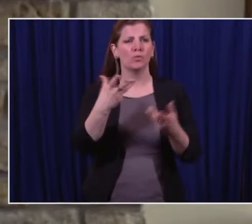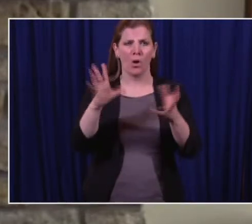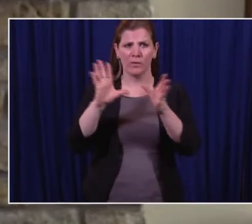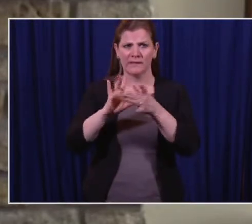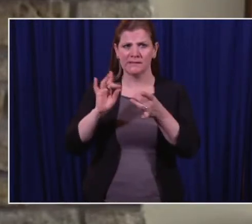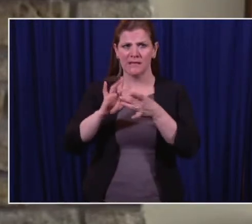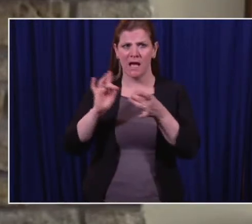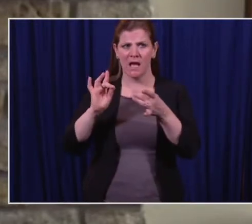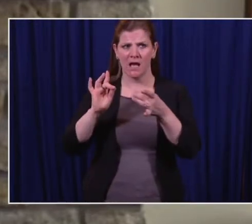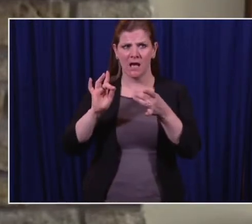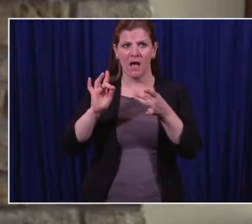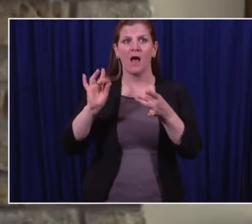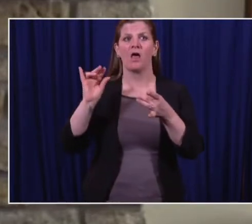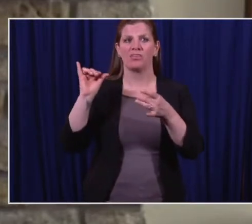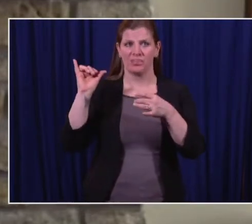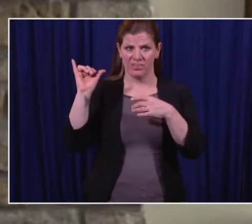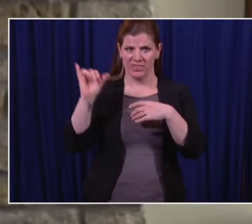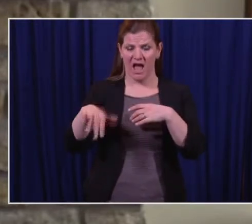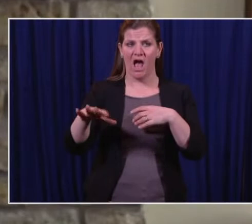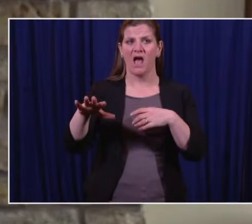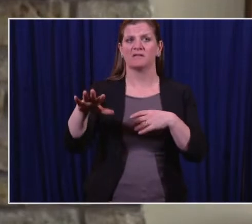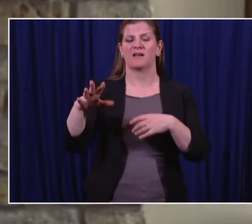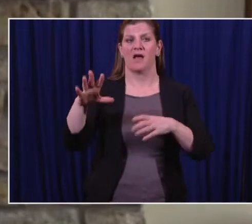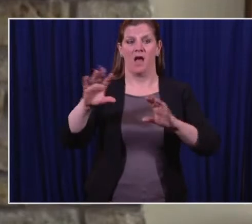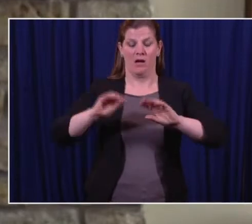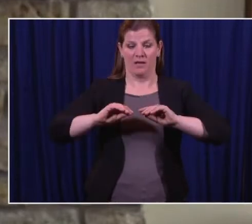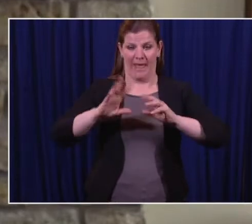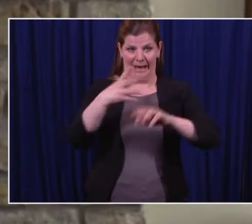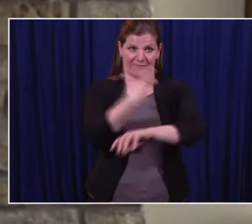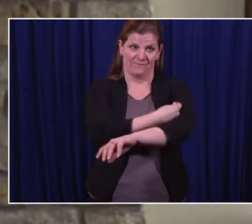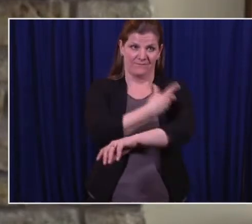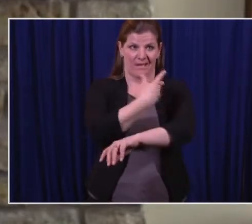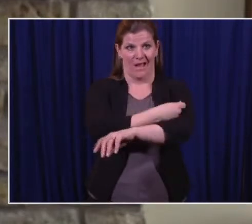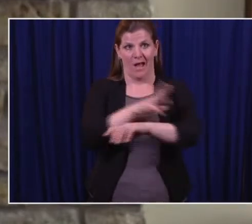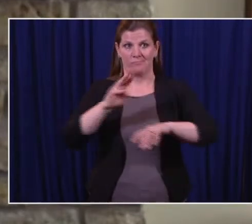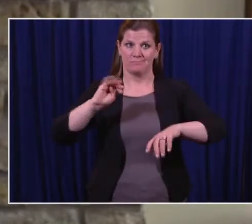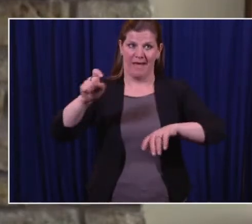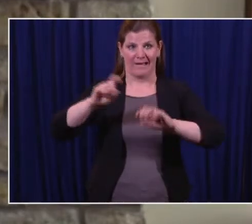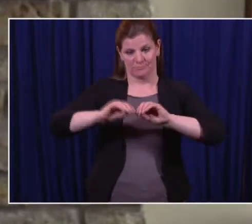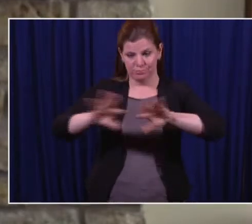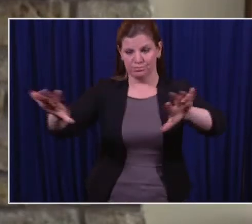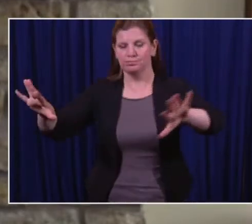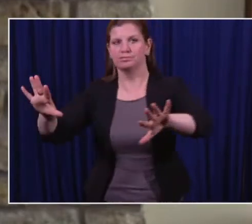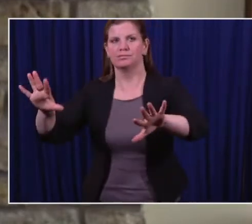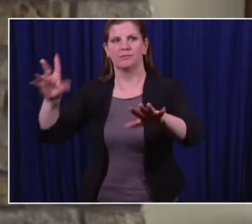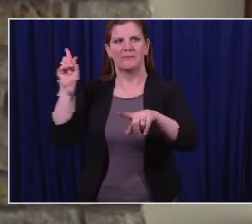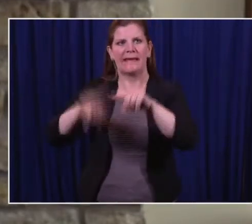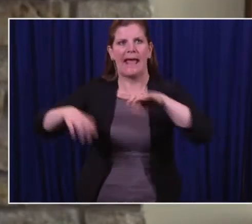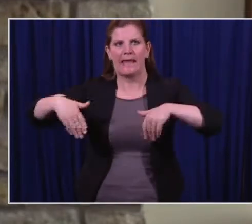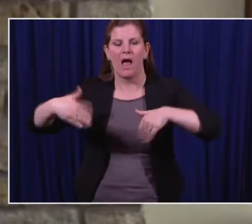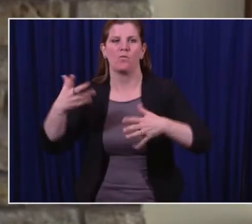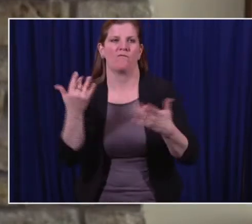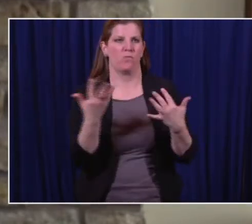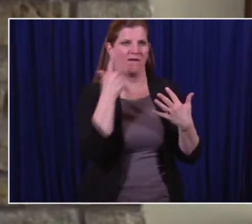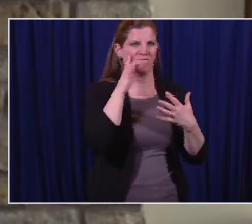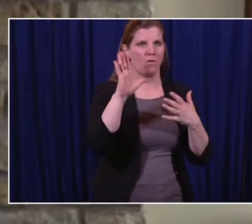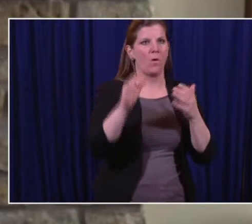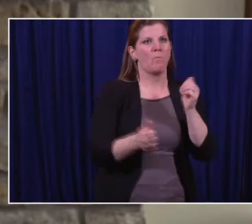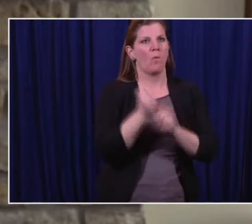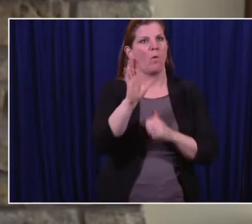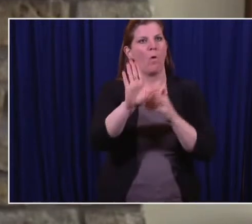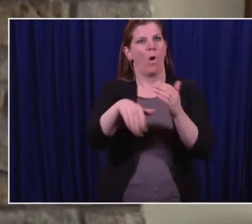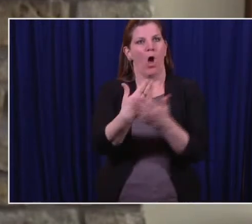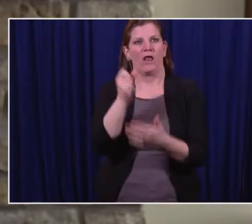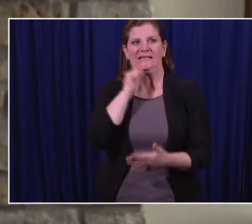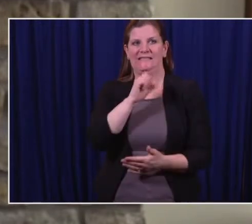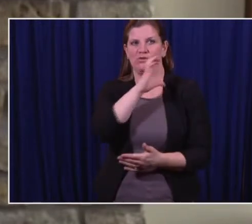max vaccinations can't begin until the state starts receiving more vaccines. How many are you looking for